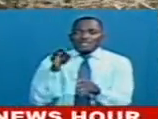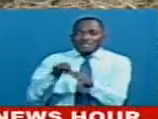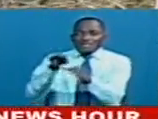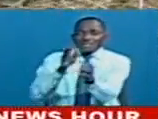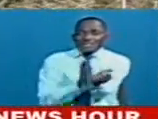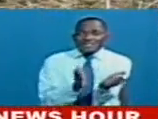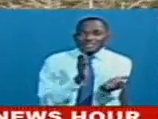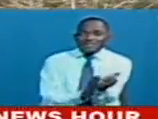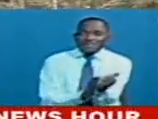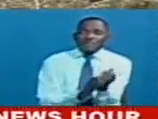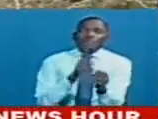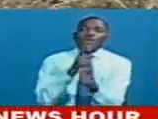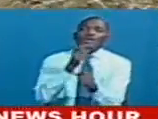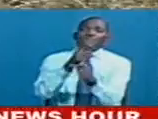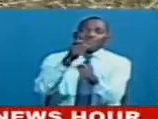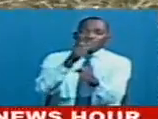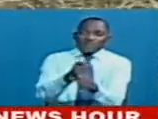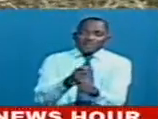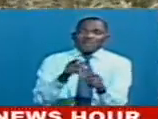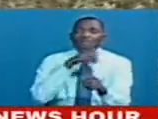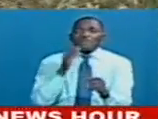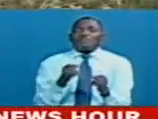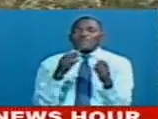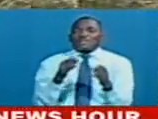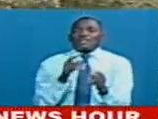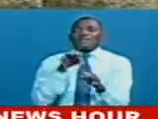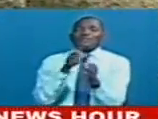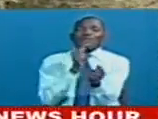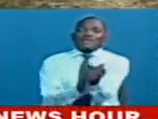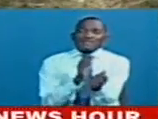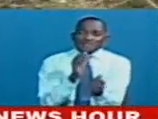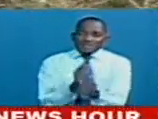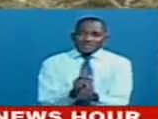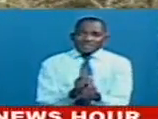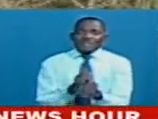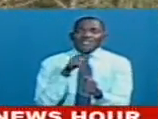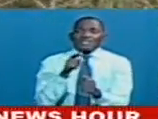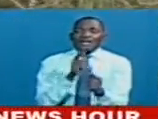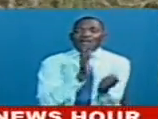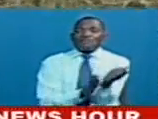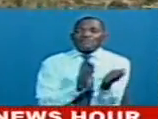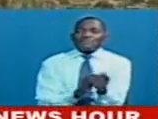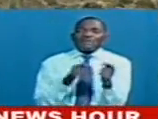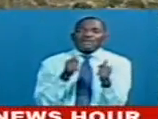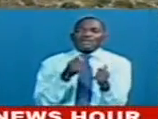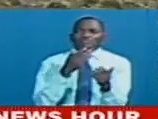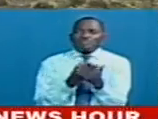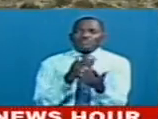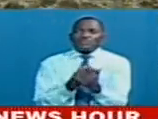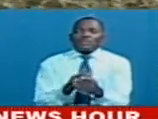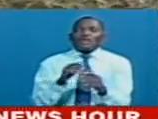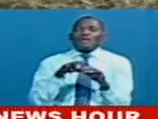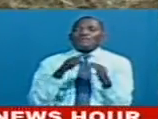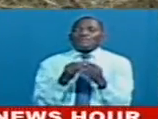Cultivating cassava is an annual activity for many farmers in Ghana. It is a major commodity first in the diet of